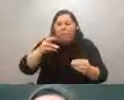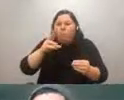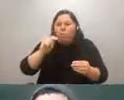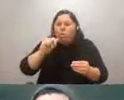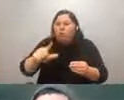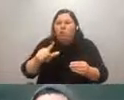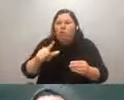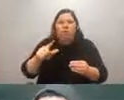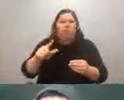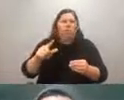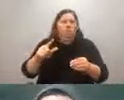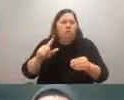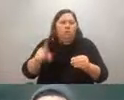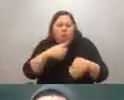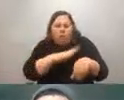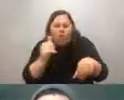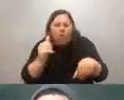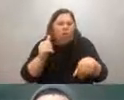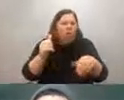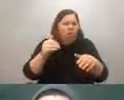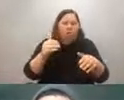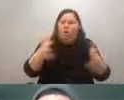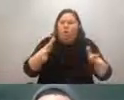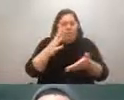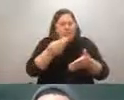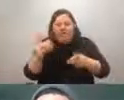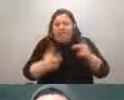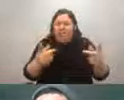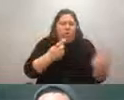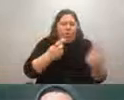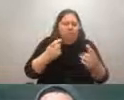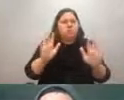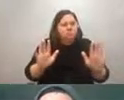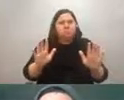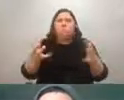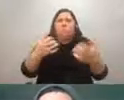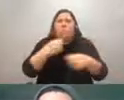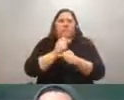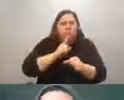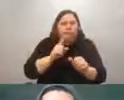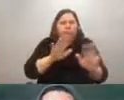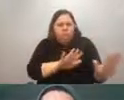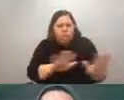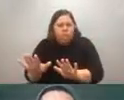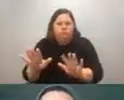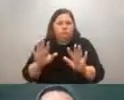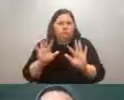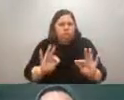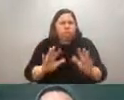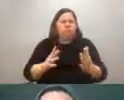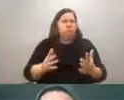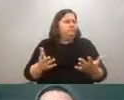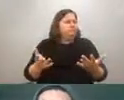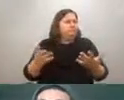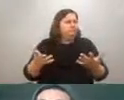have questions about the call i've received a number of inquiries already um so yeah we just want to make sure that this is as um